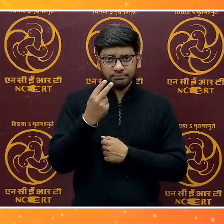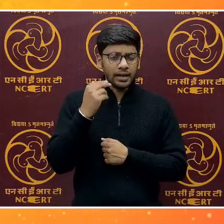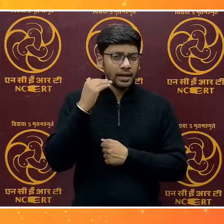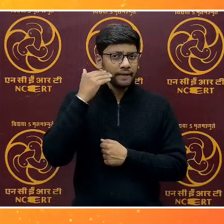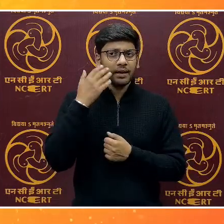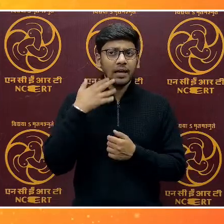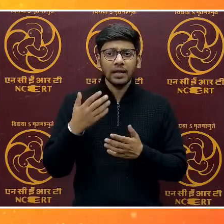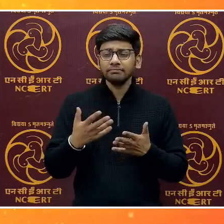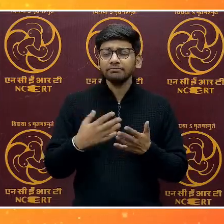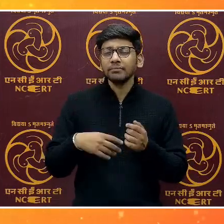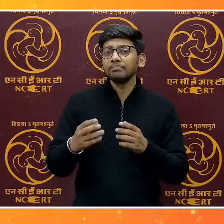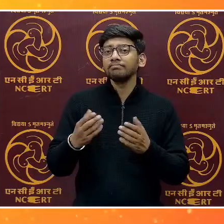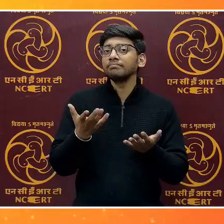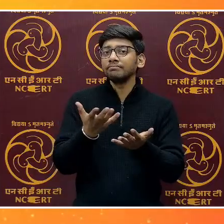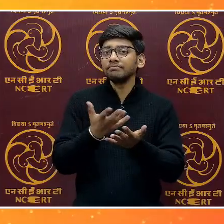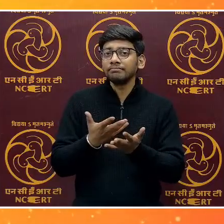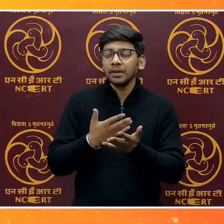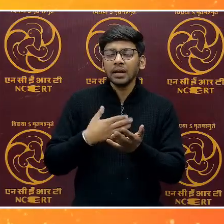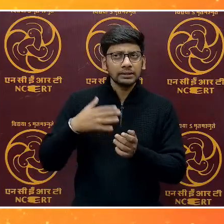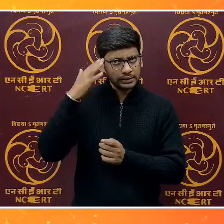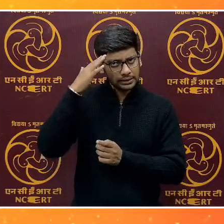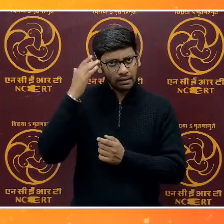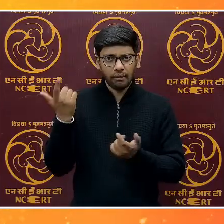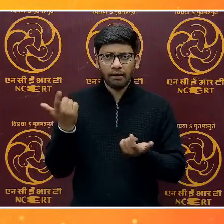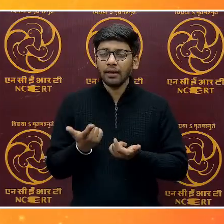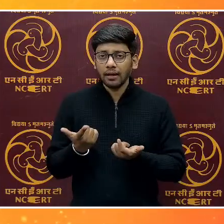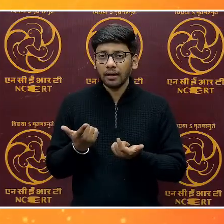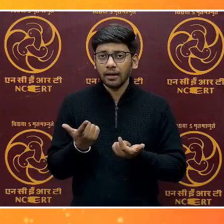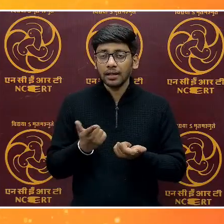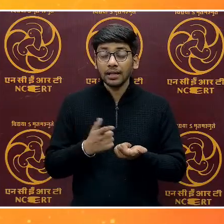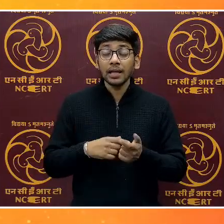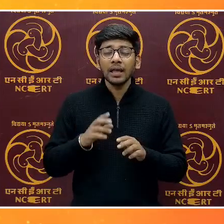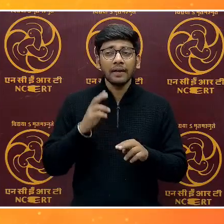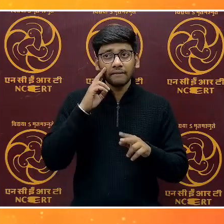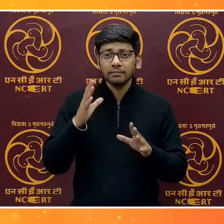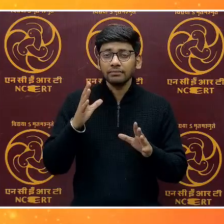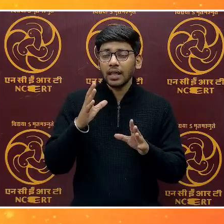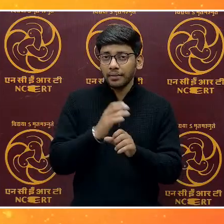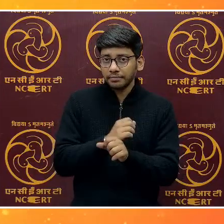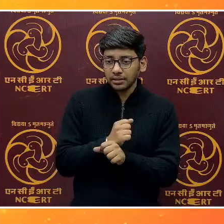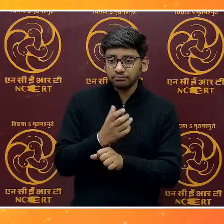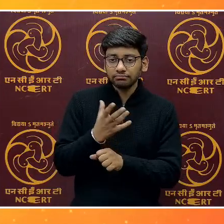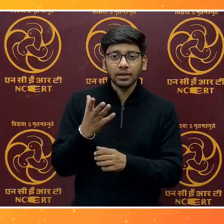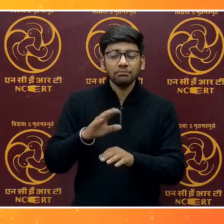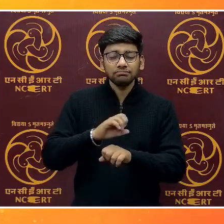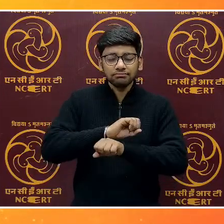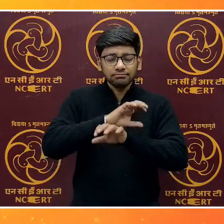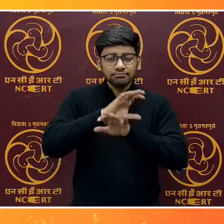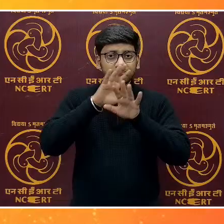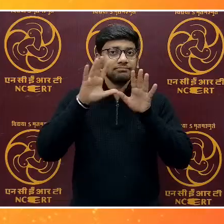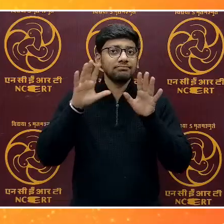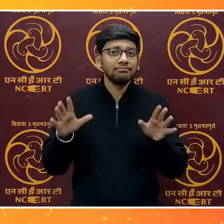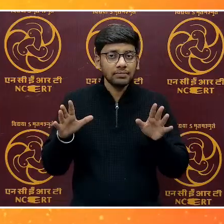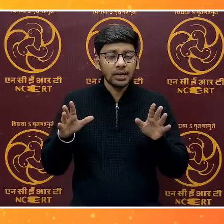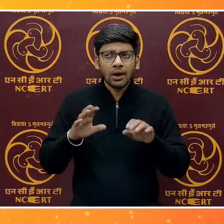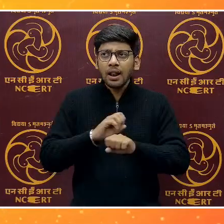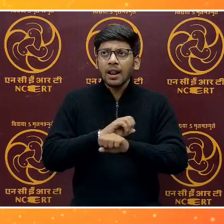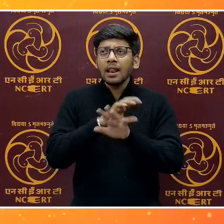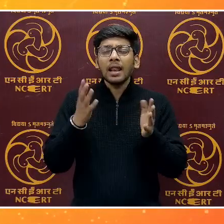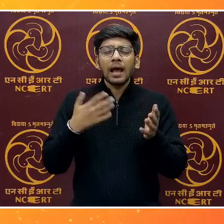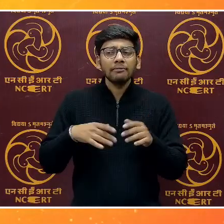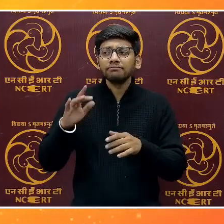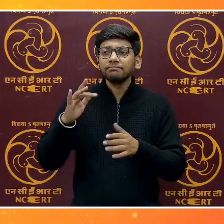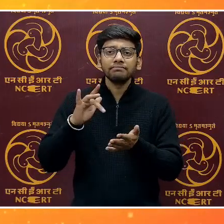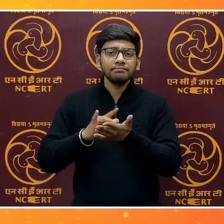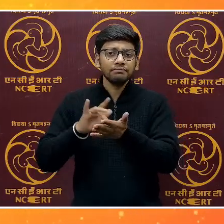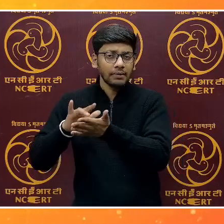about night, what all do we remember, Harpreet? Absence of light. Yes. And how does the light come? Absence of